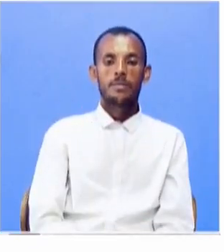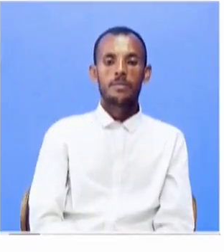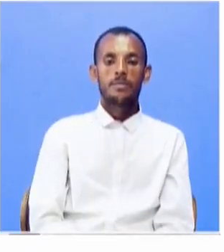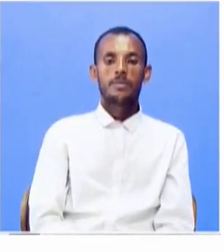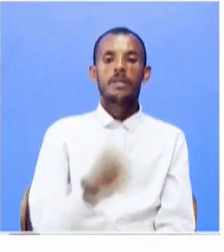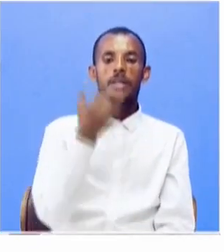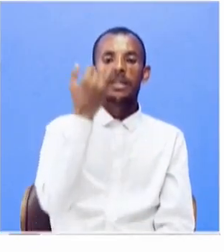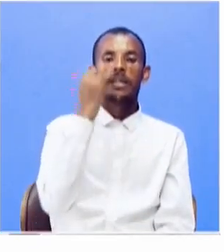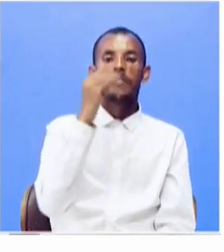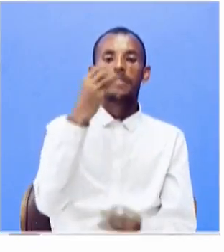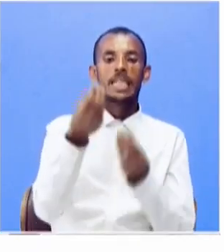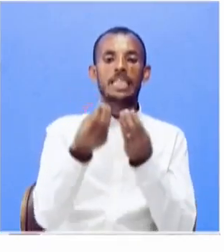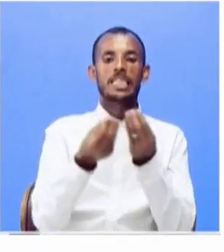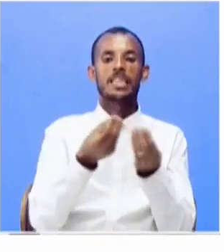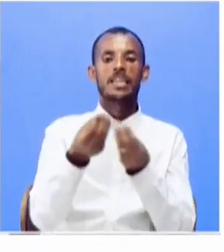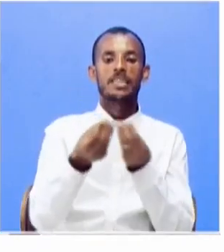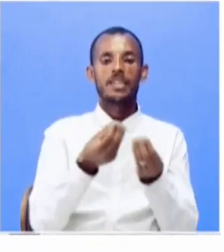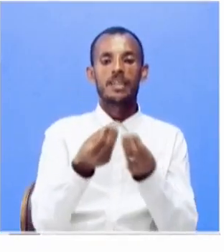If the stationery